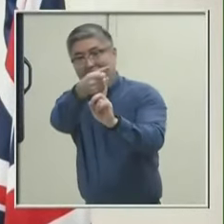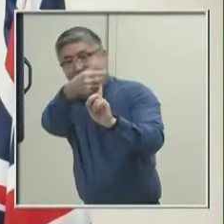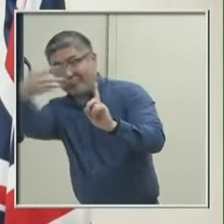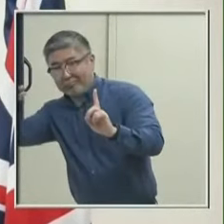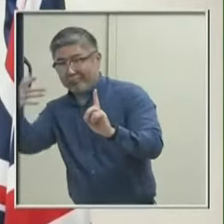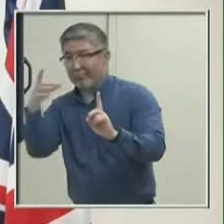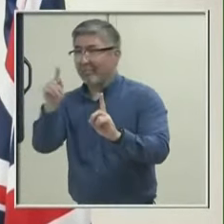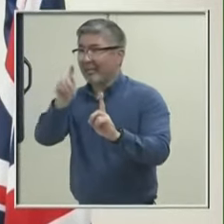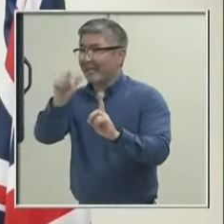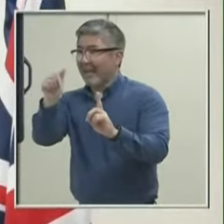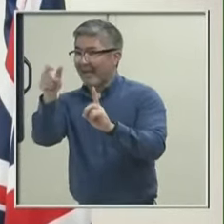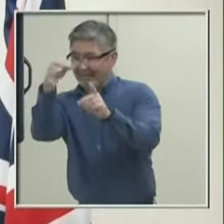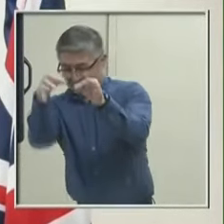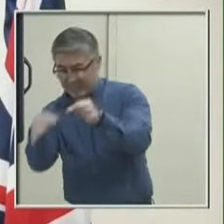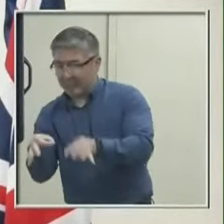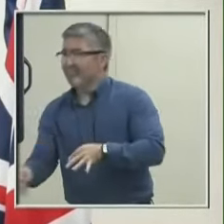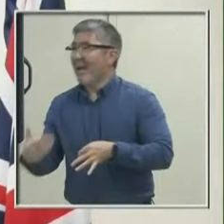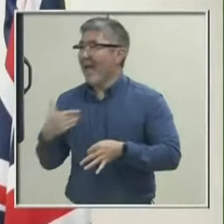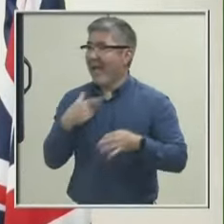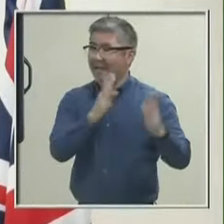data point.